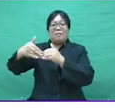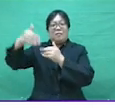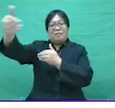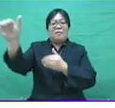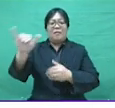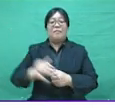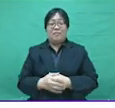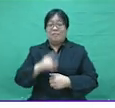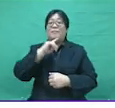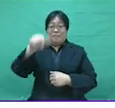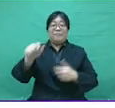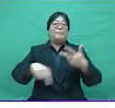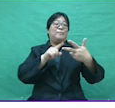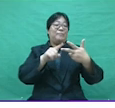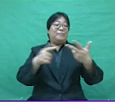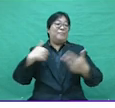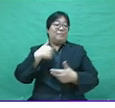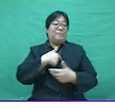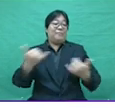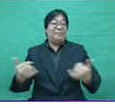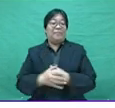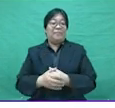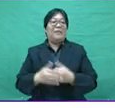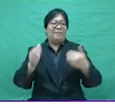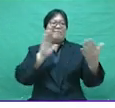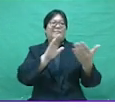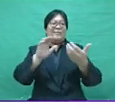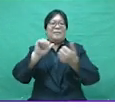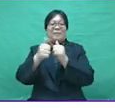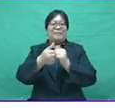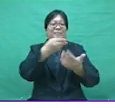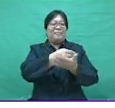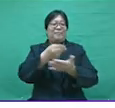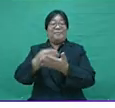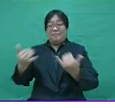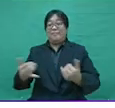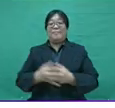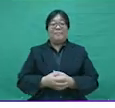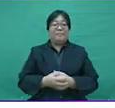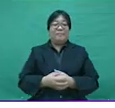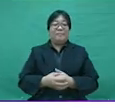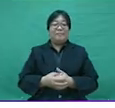afterwards. Yes, third thing, we are facing financing challenges